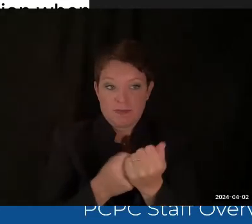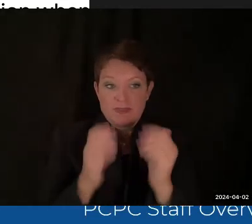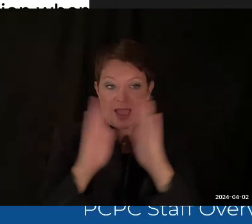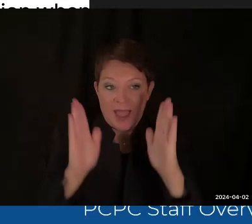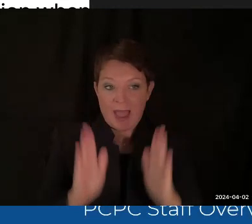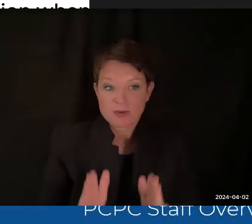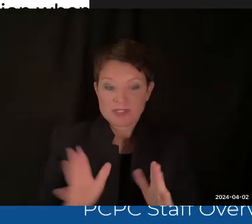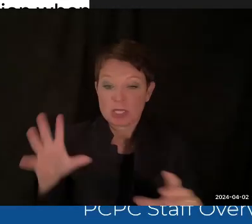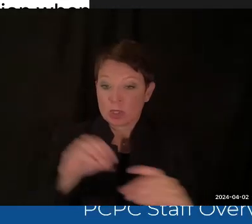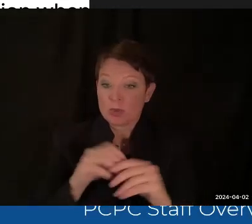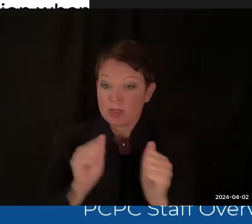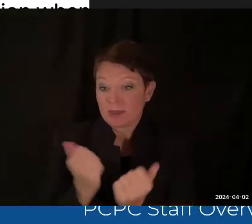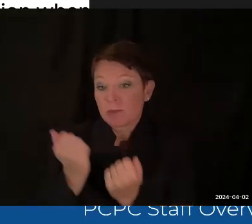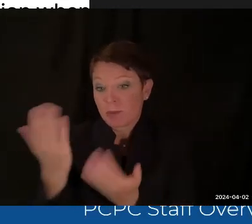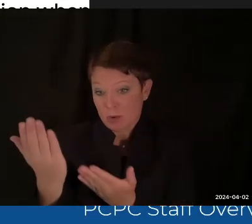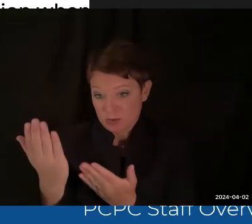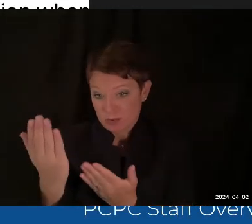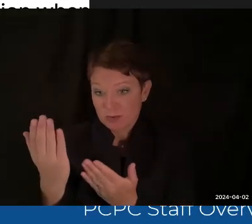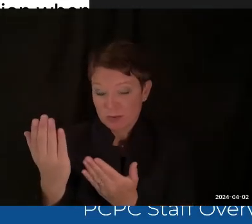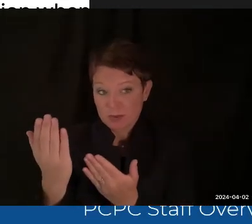housing being included in the proposal.